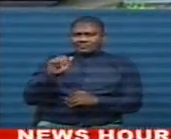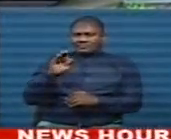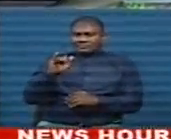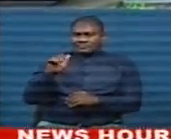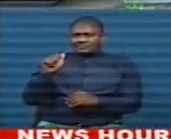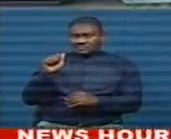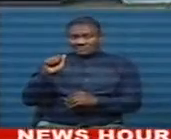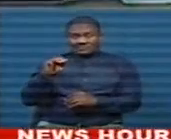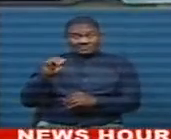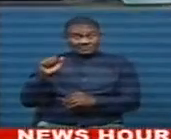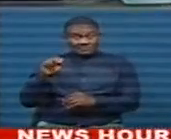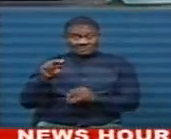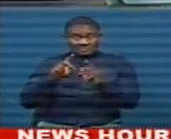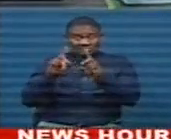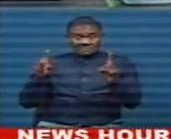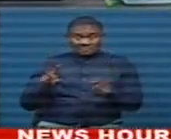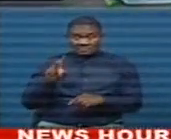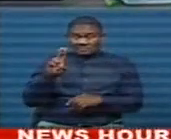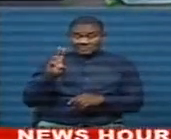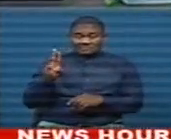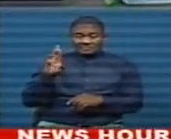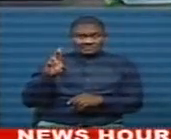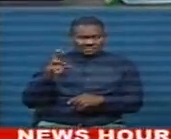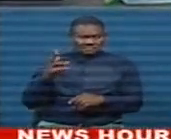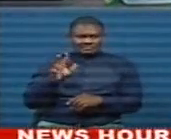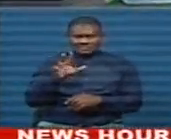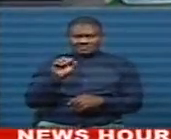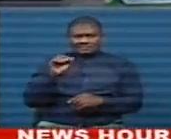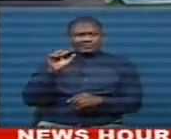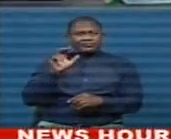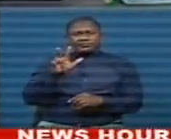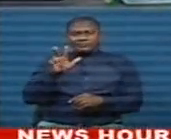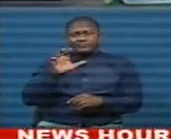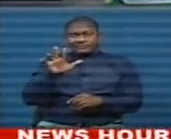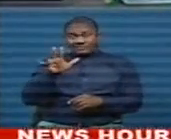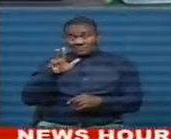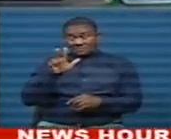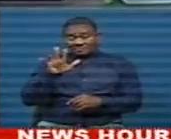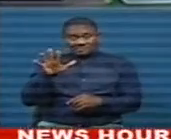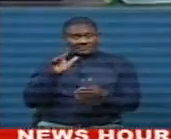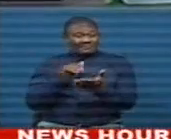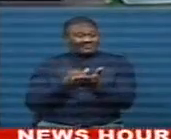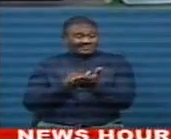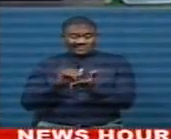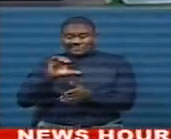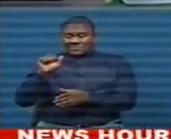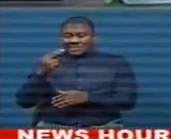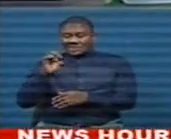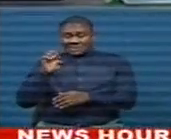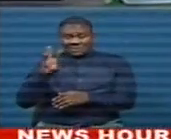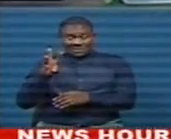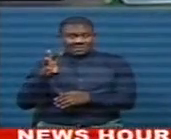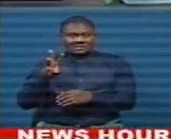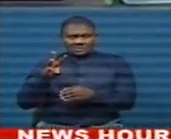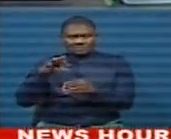District of the Upper West Region, for instance, 35,000 cashew seedlings are being nursed with support from the Ghana Social